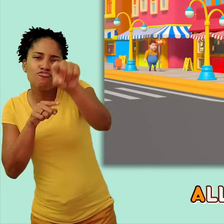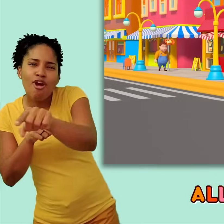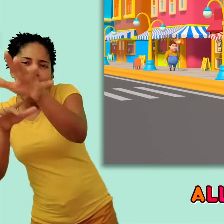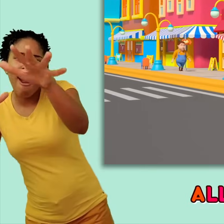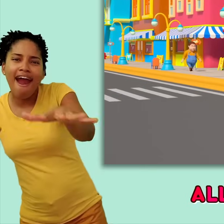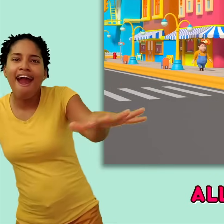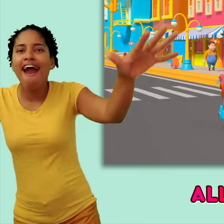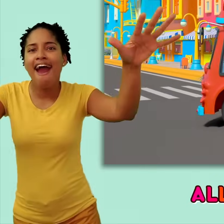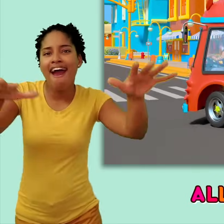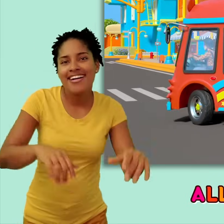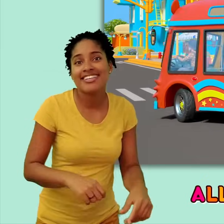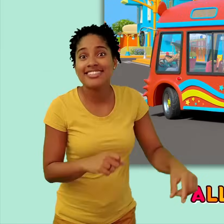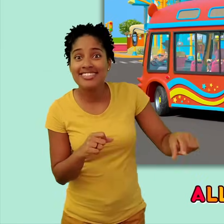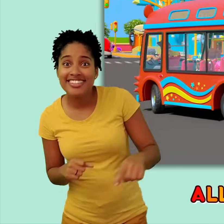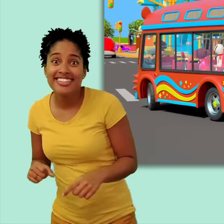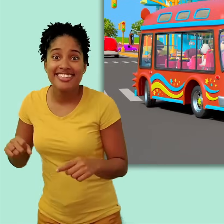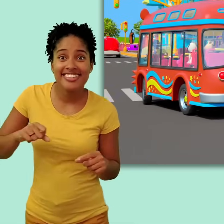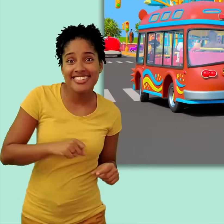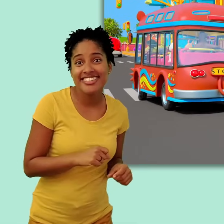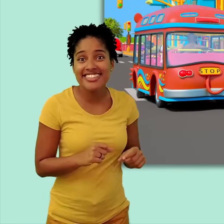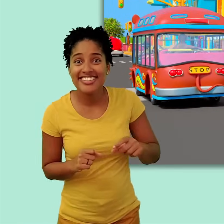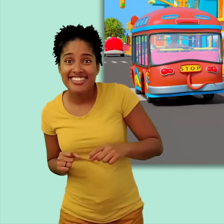meow, all through the town.